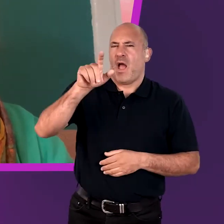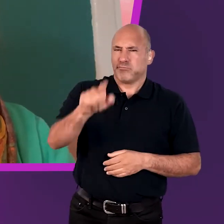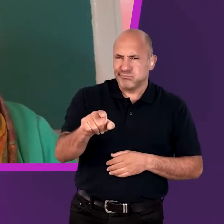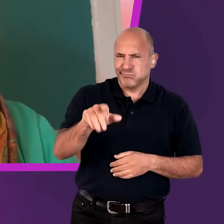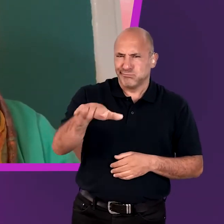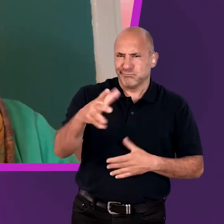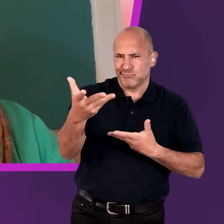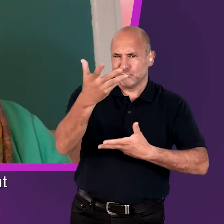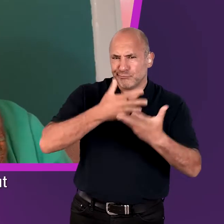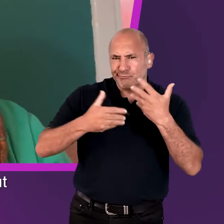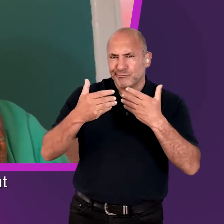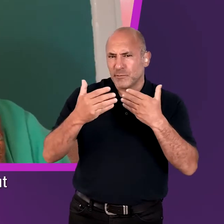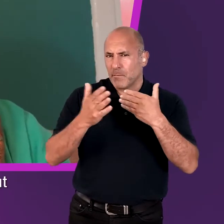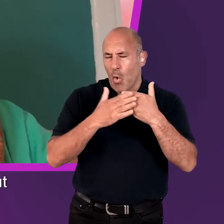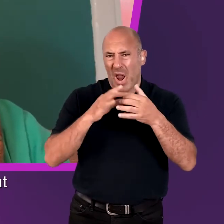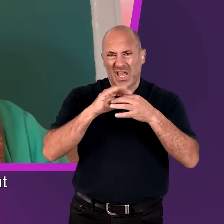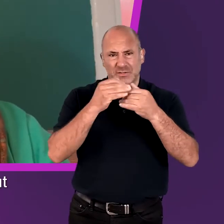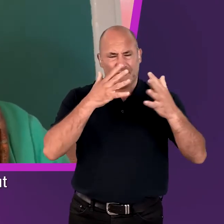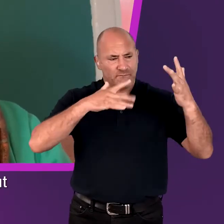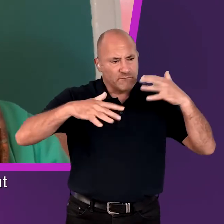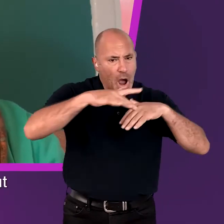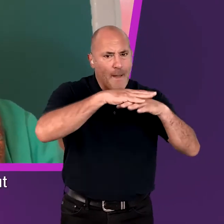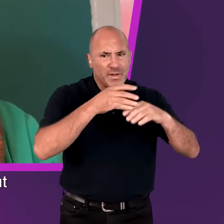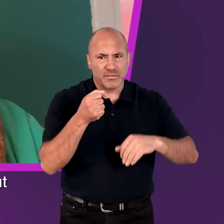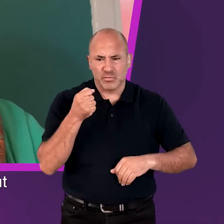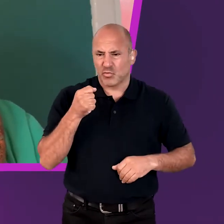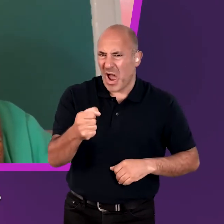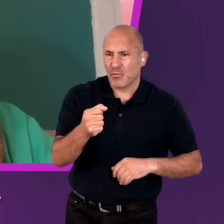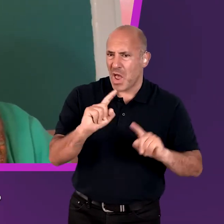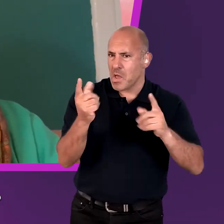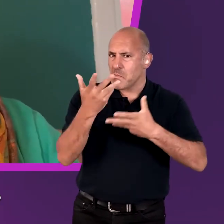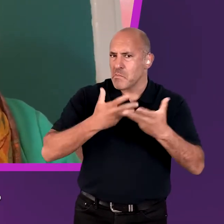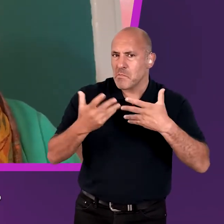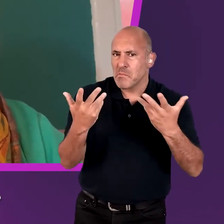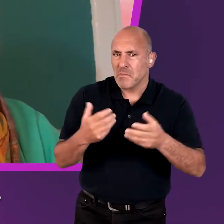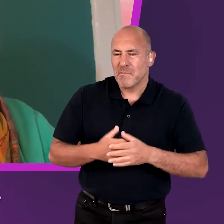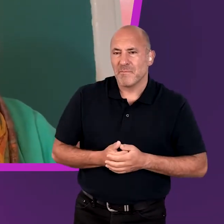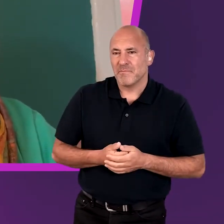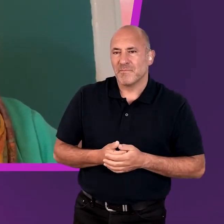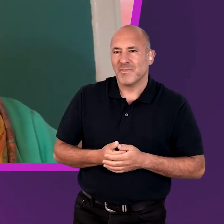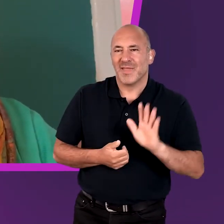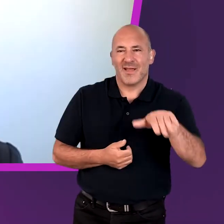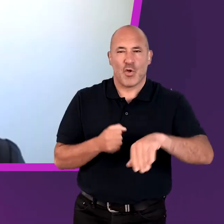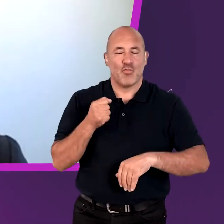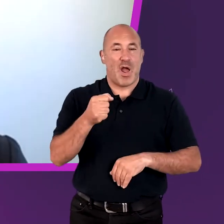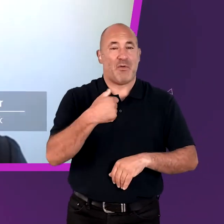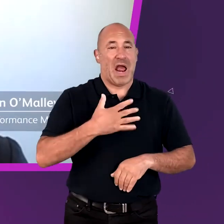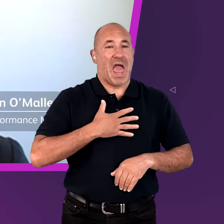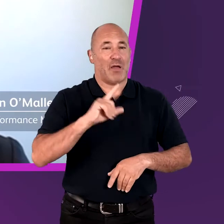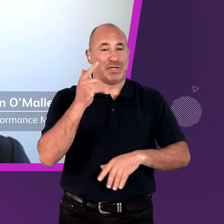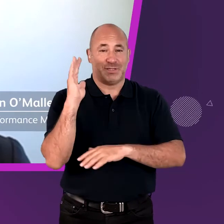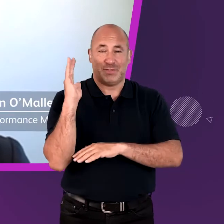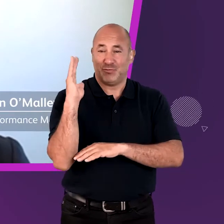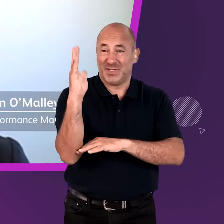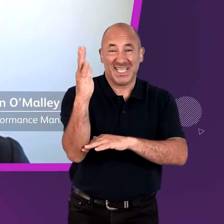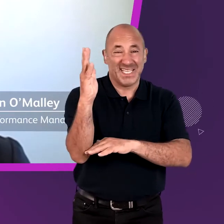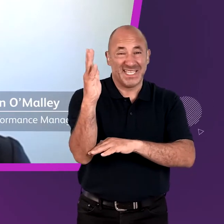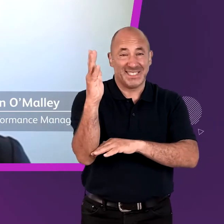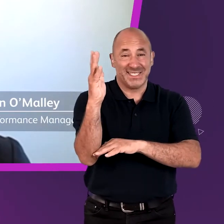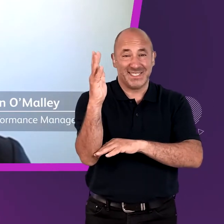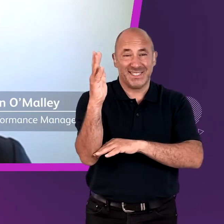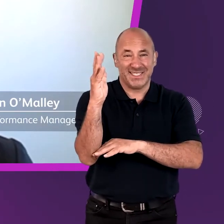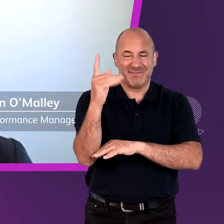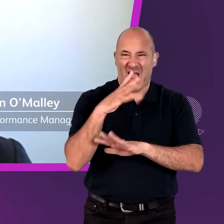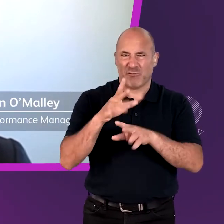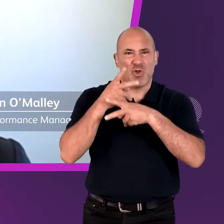railway. Can you tell us more about what else is happening with regards to the environment and the railway? We like trees by the